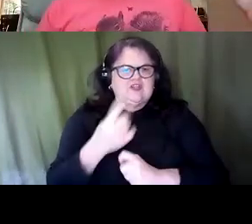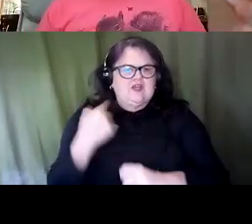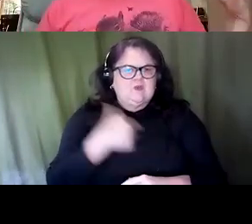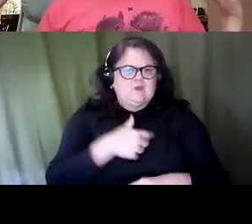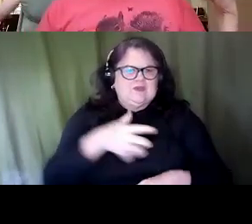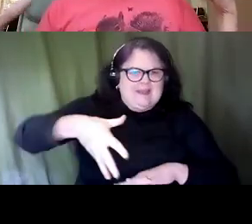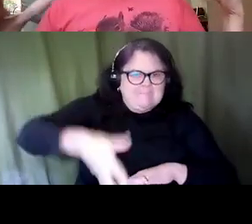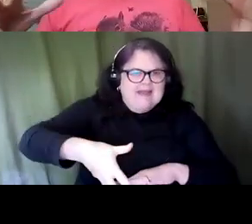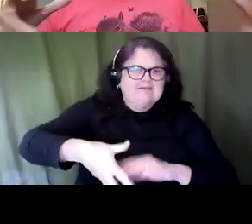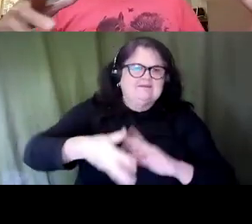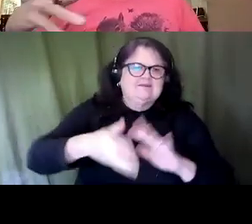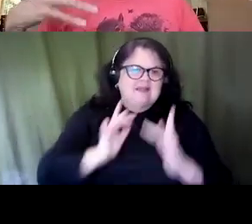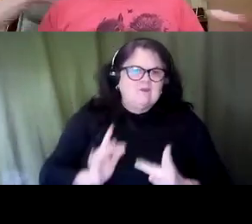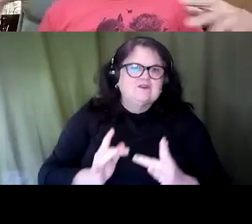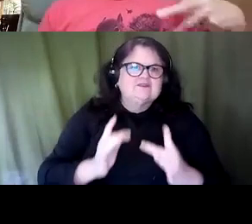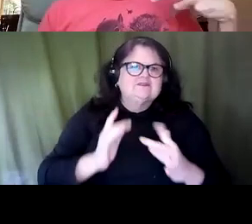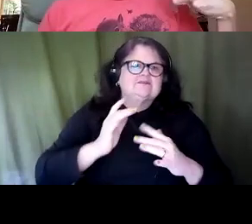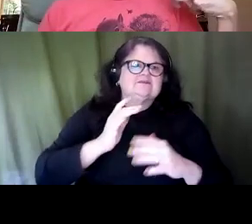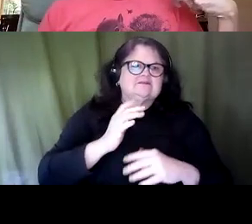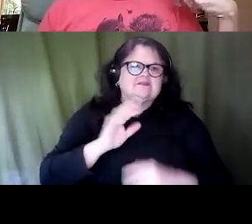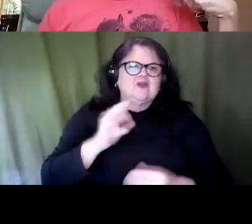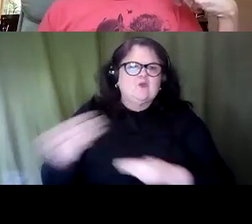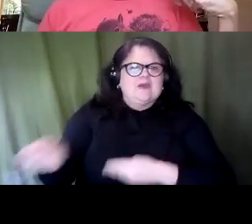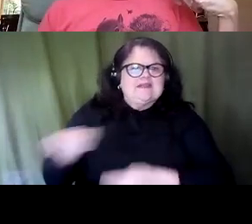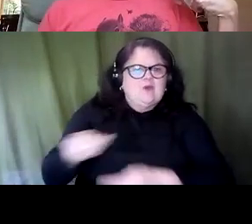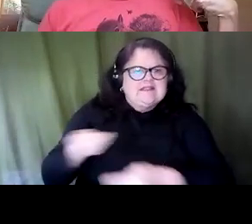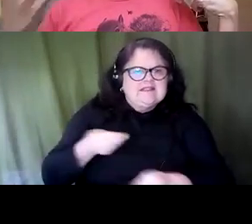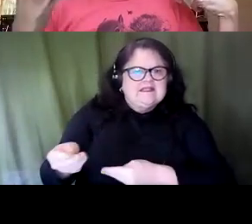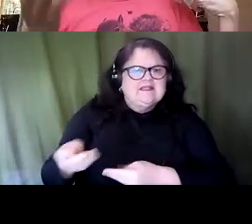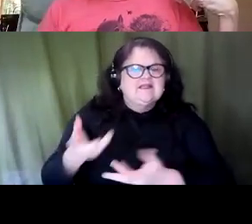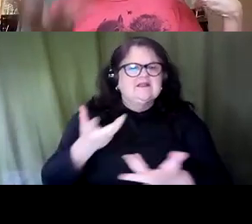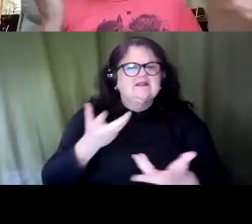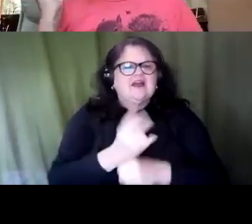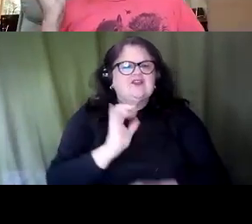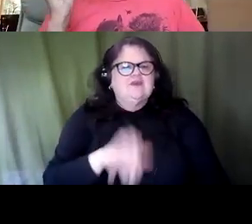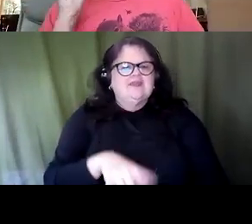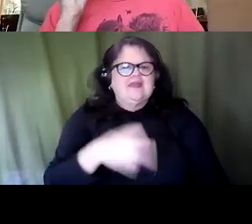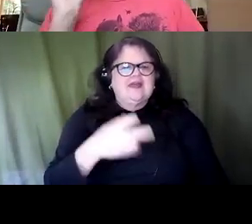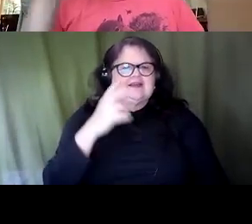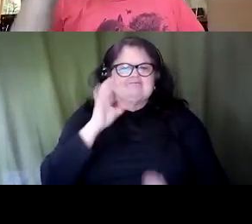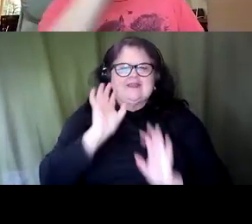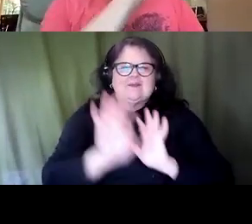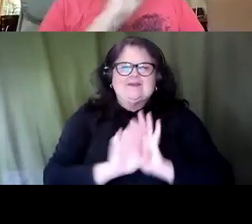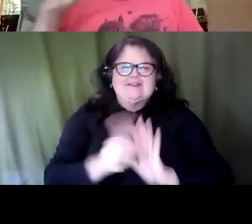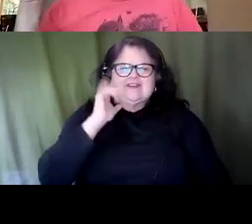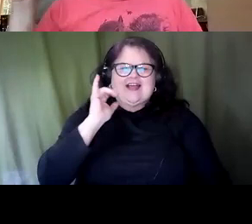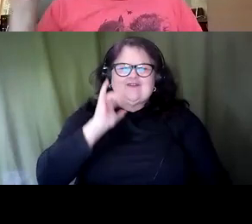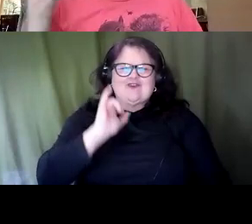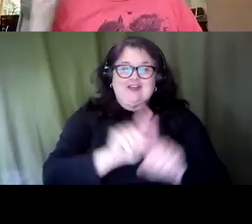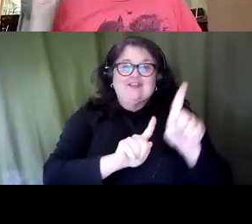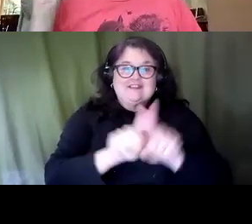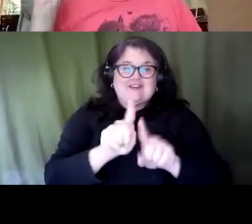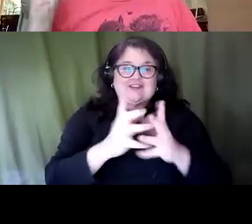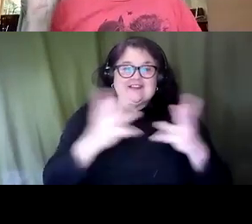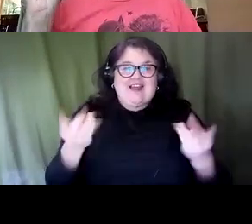in networks of reciprocity. And I use this image of California. The stars represent a lot of the